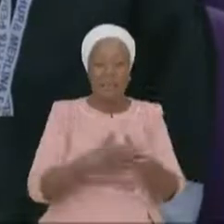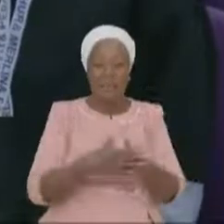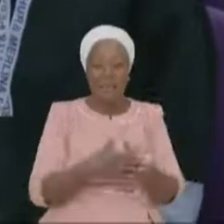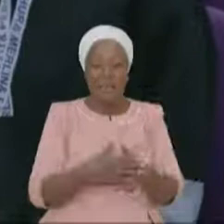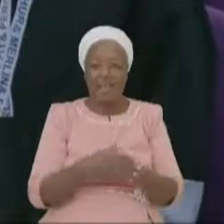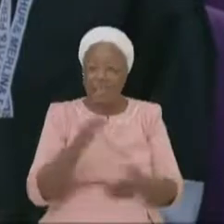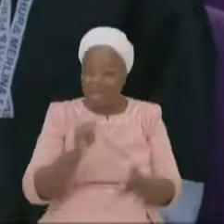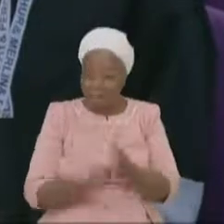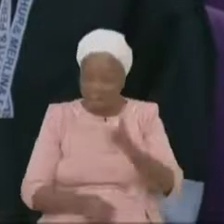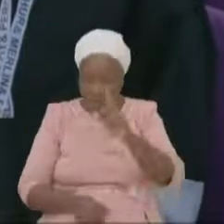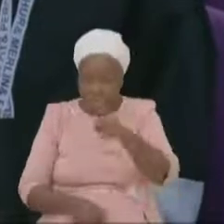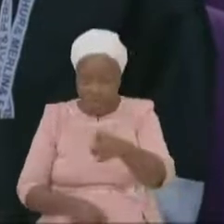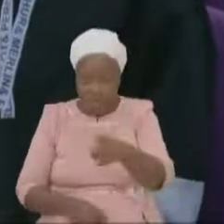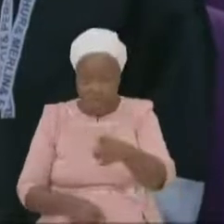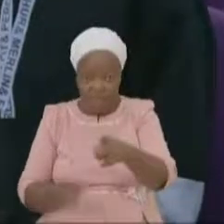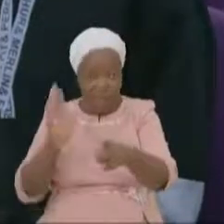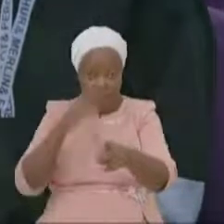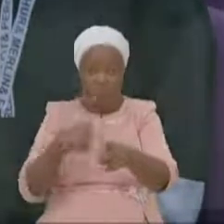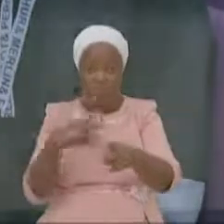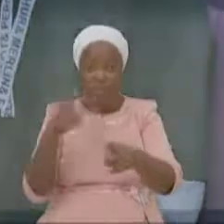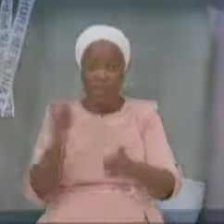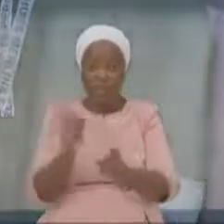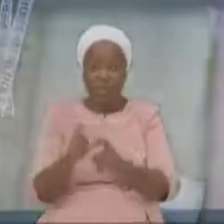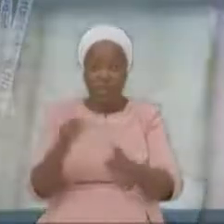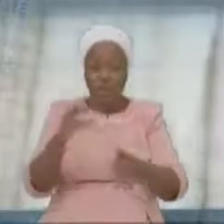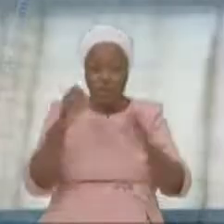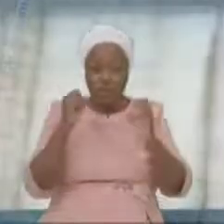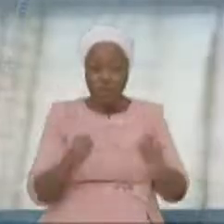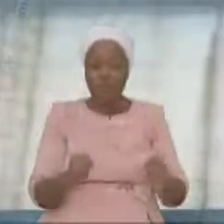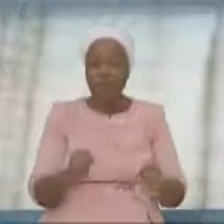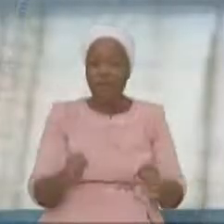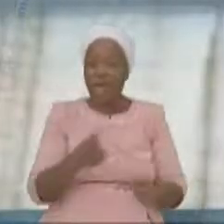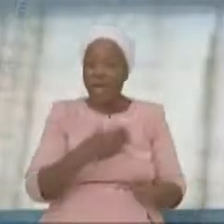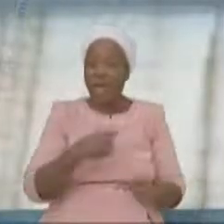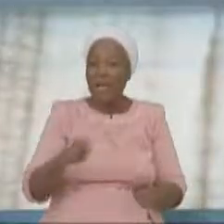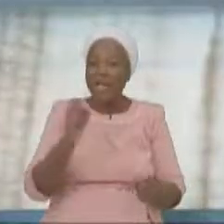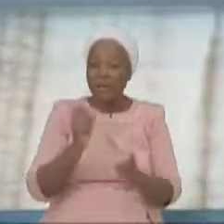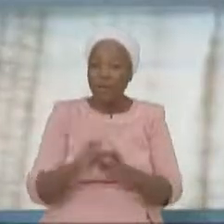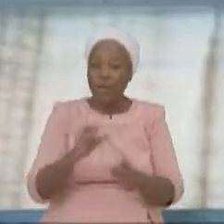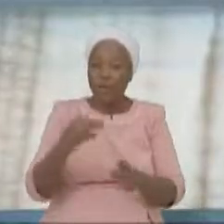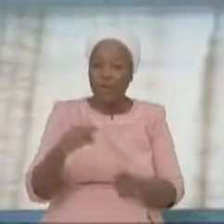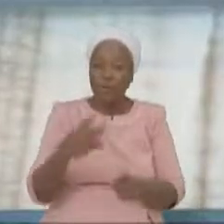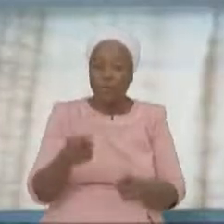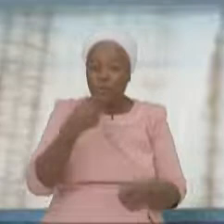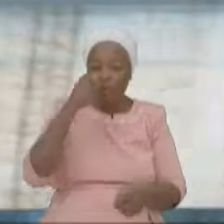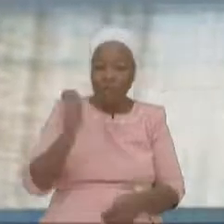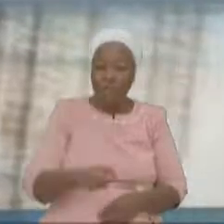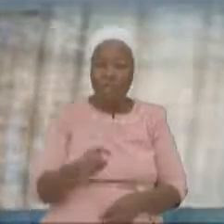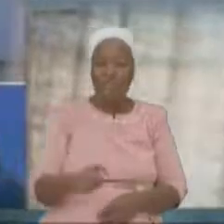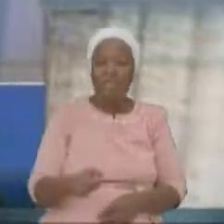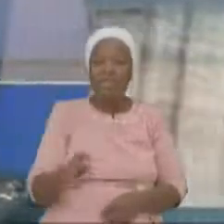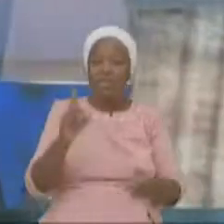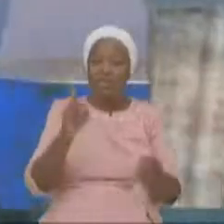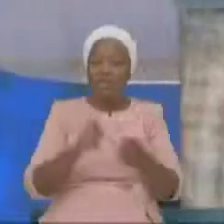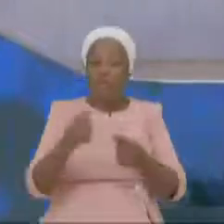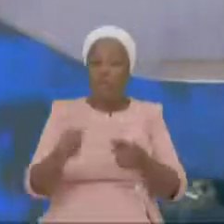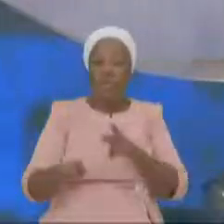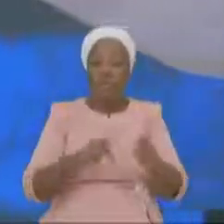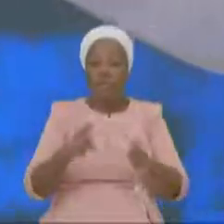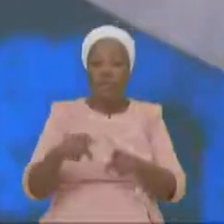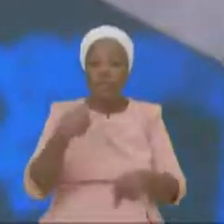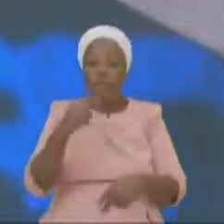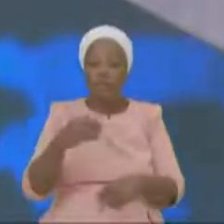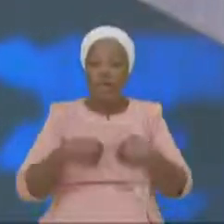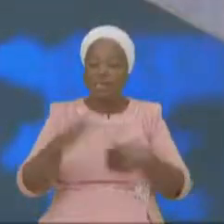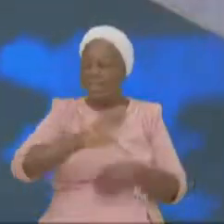That you will speak the word of power and the word of a decree to the people who have